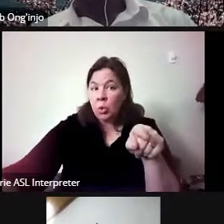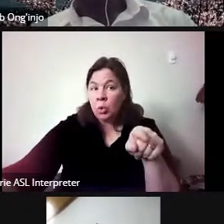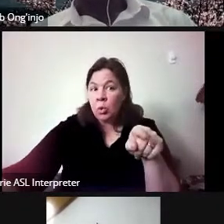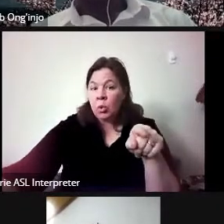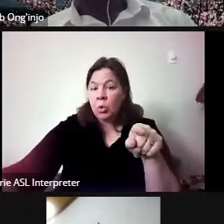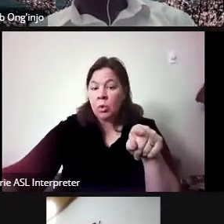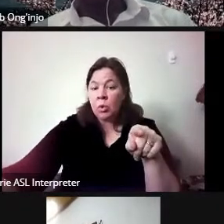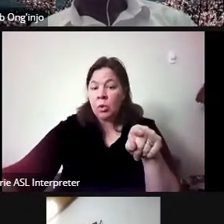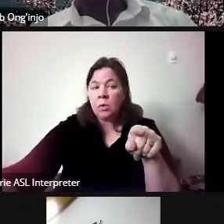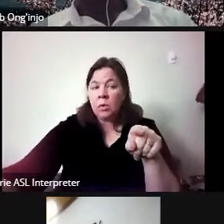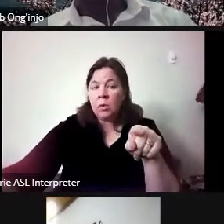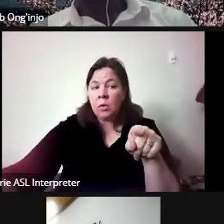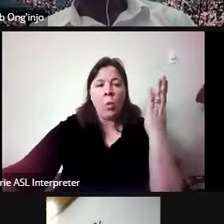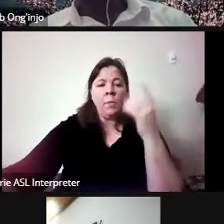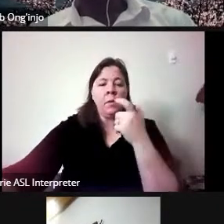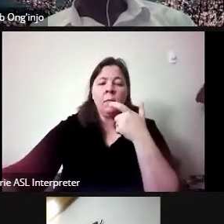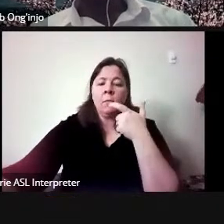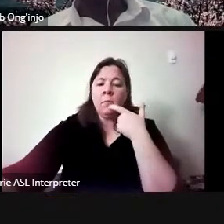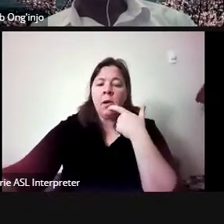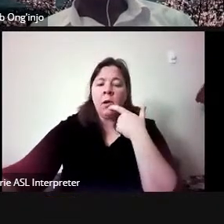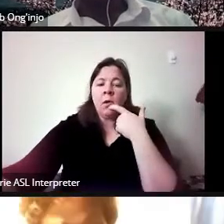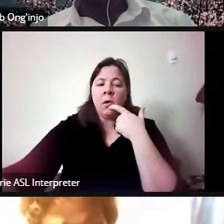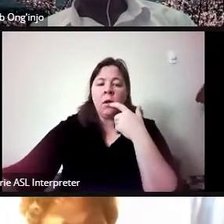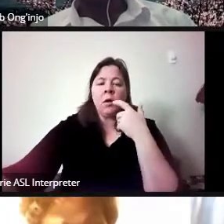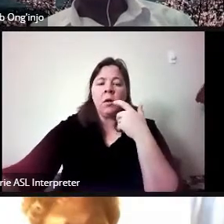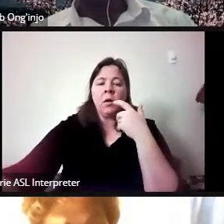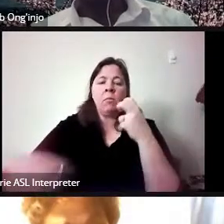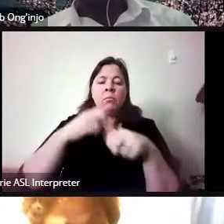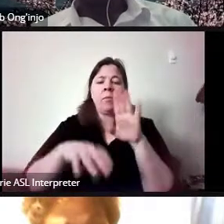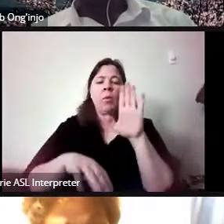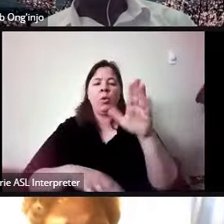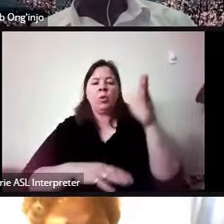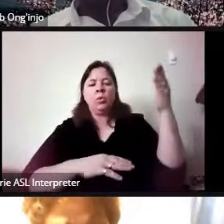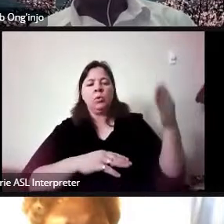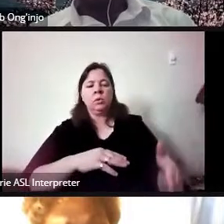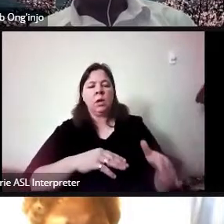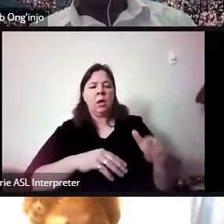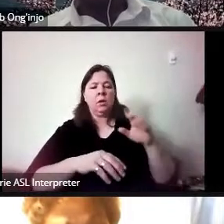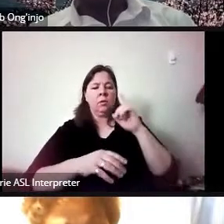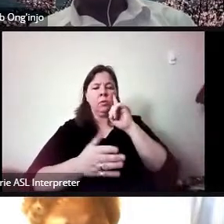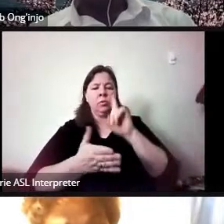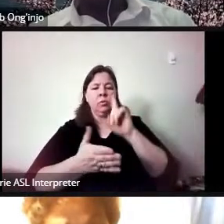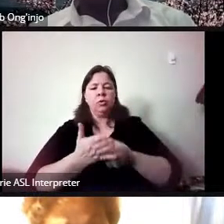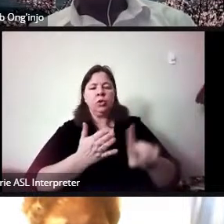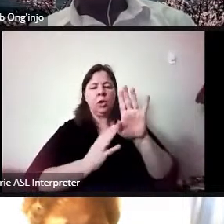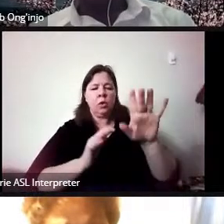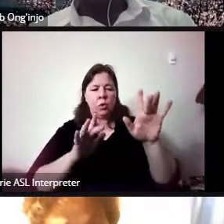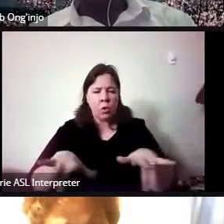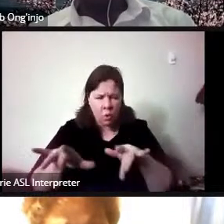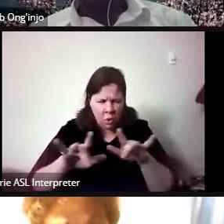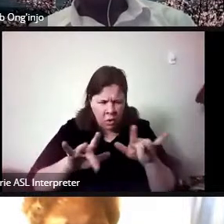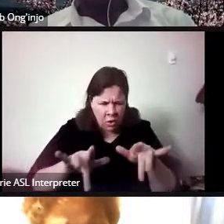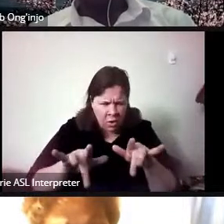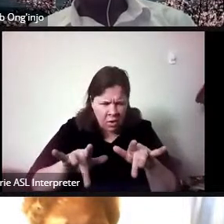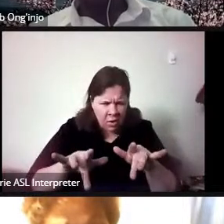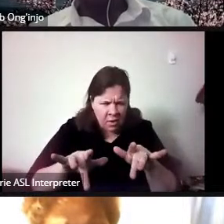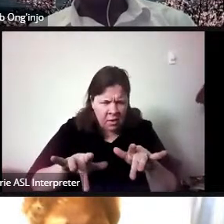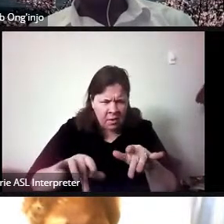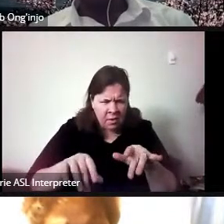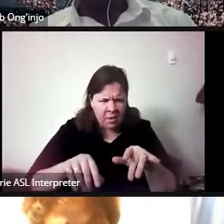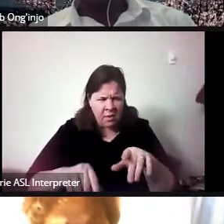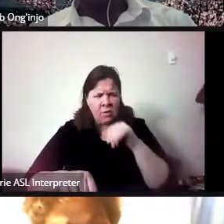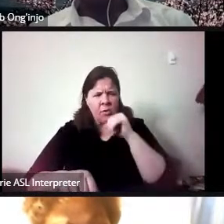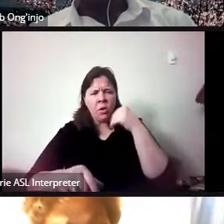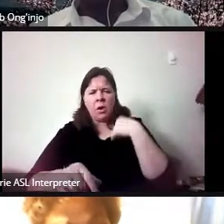unmuted yourself, the problem is on your side. Please check your audio make sure that it's not set for headphones and you don't